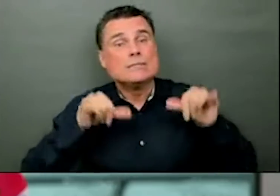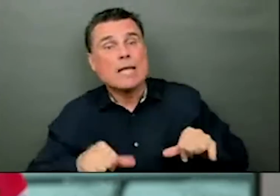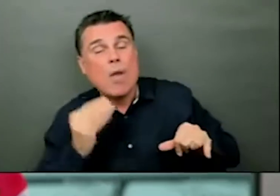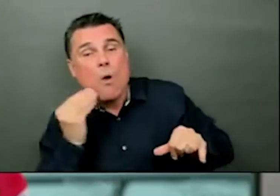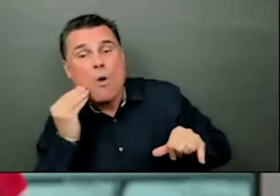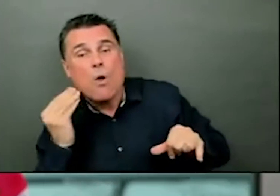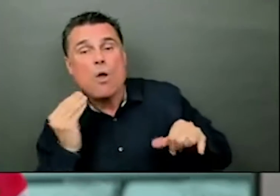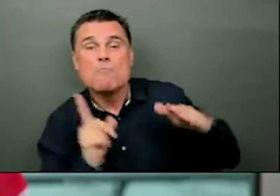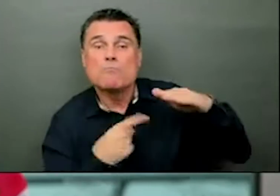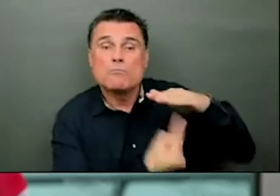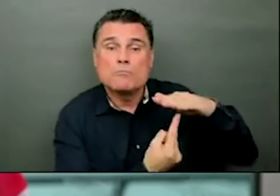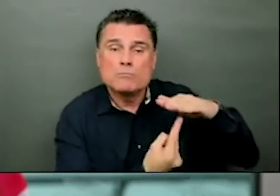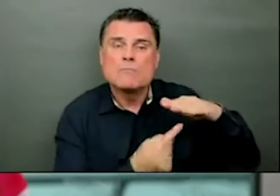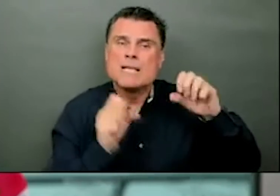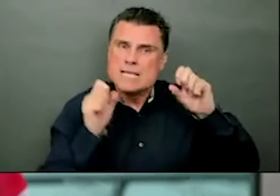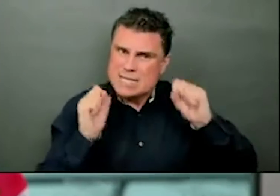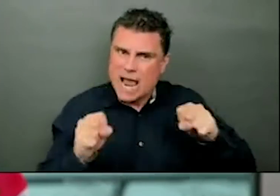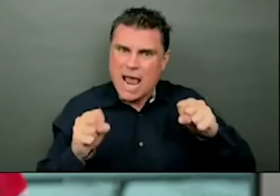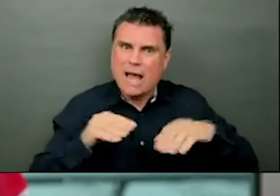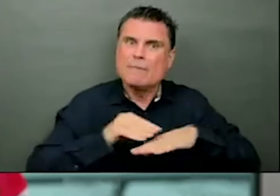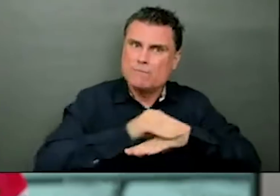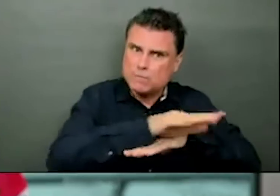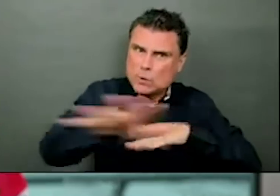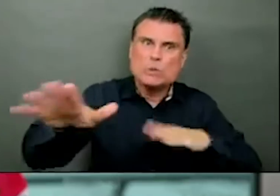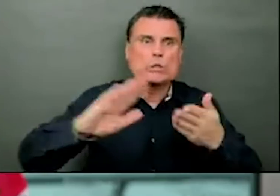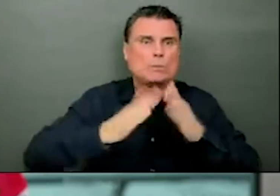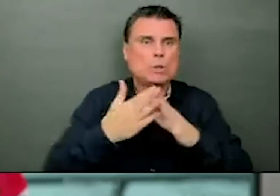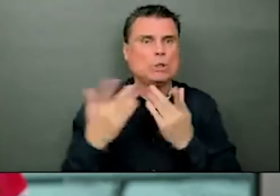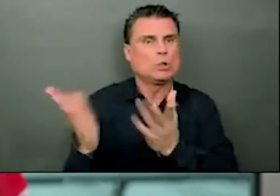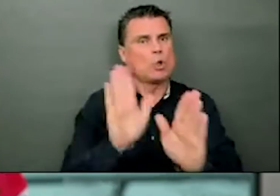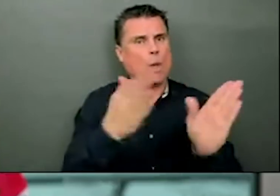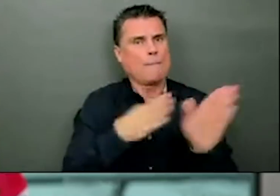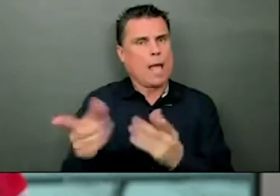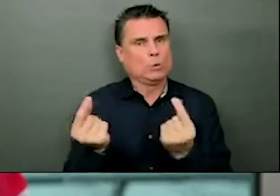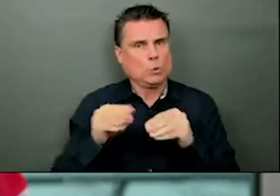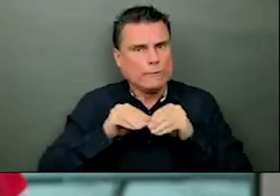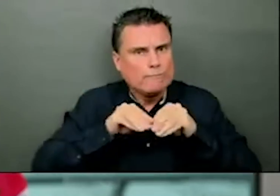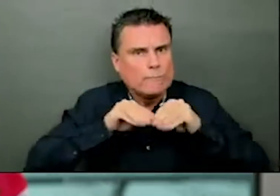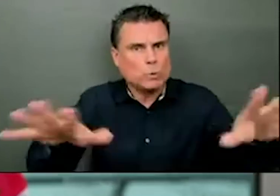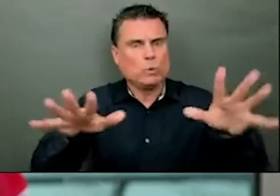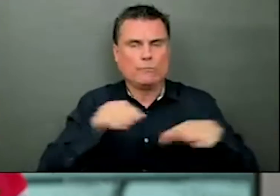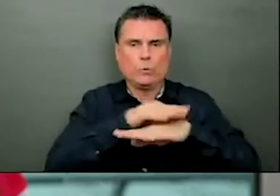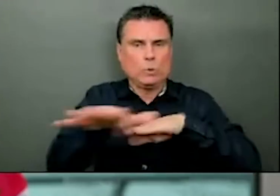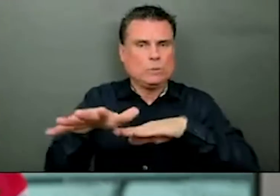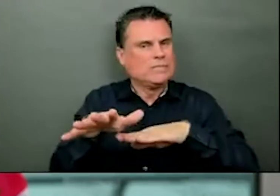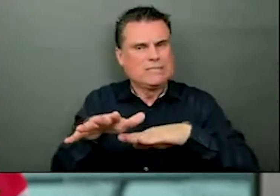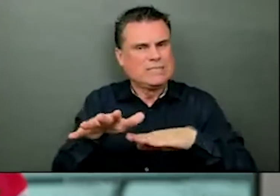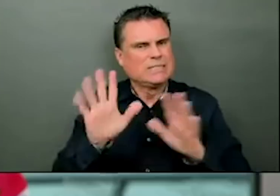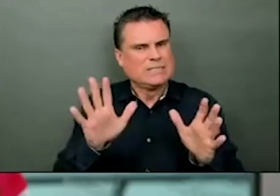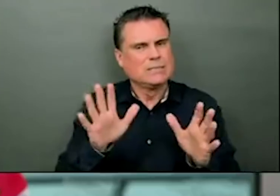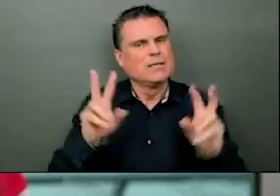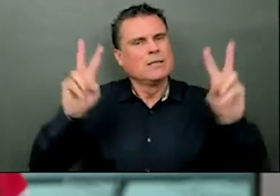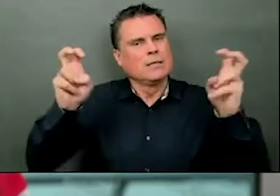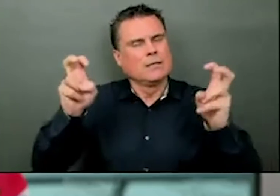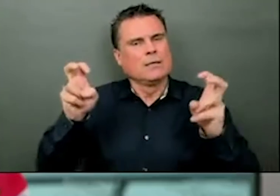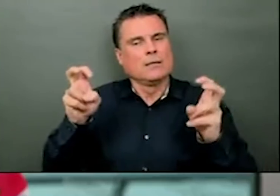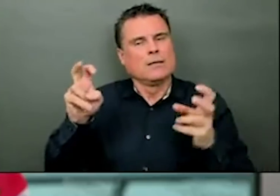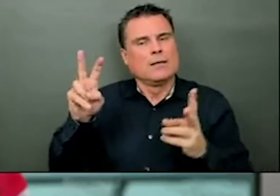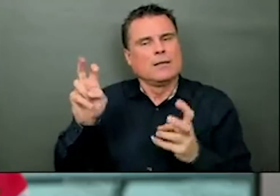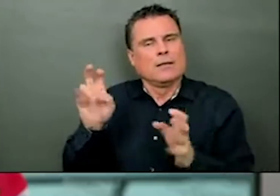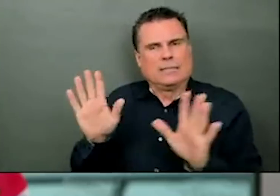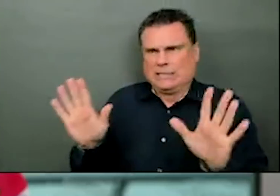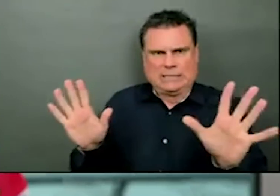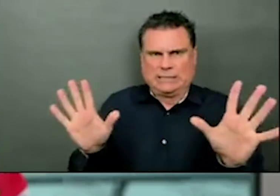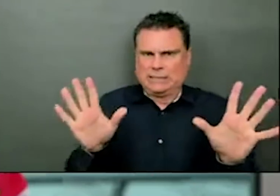next infection, is what we need right now to buy us that time to get our immunization programs back up to speed